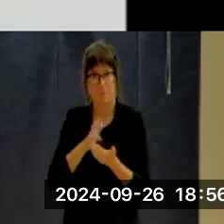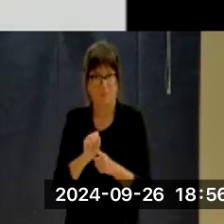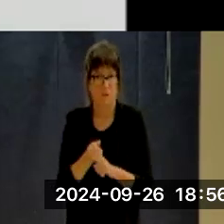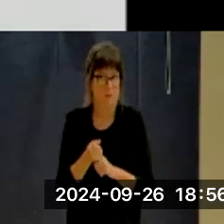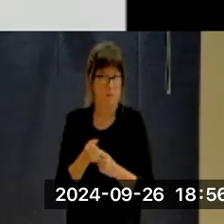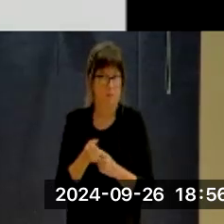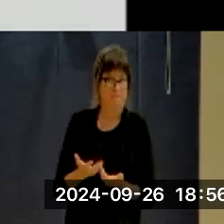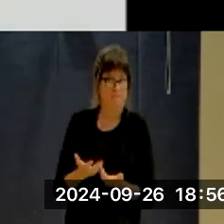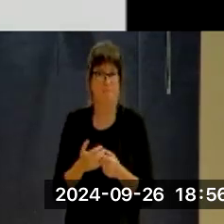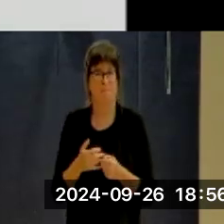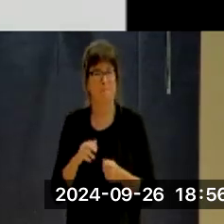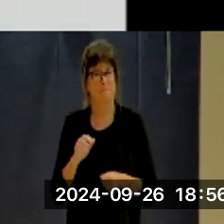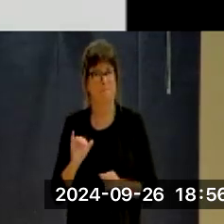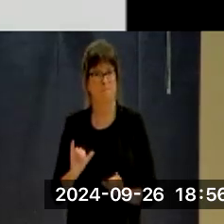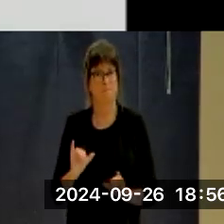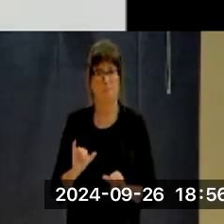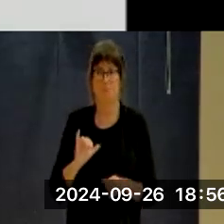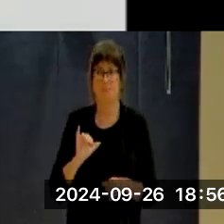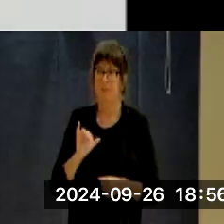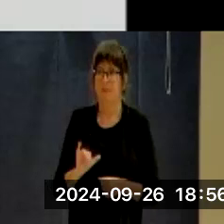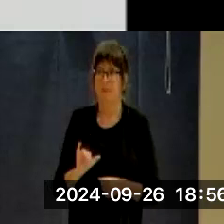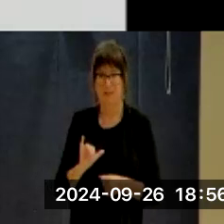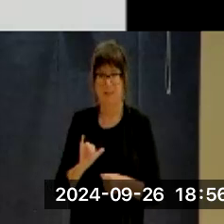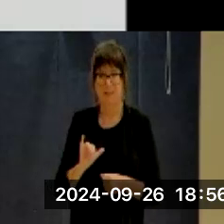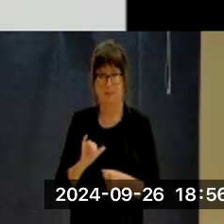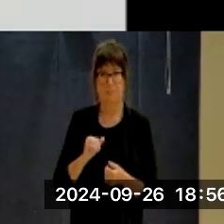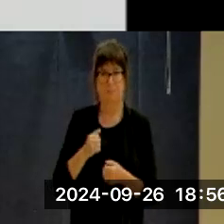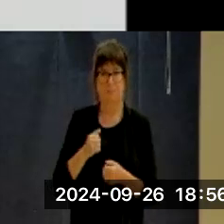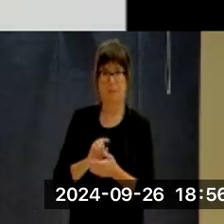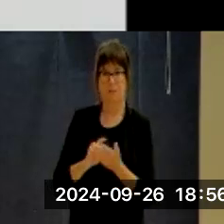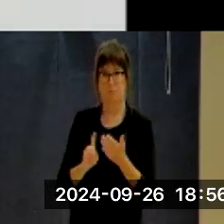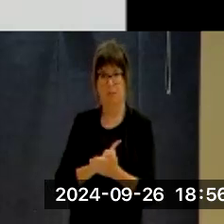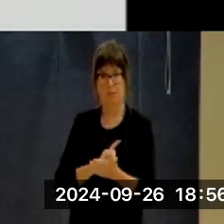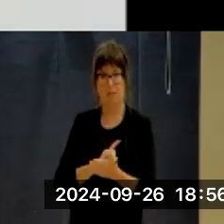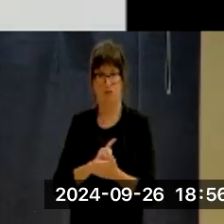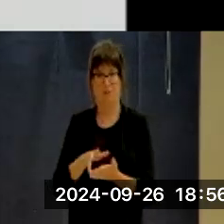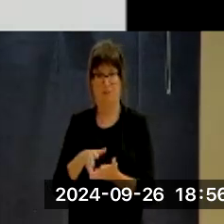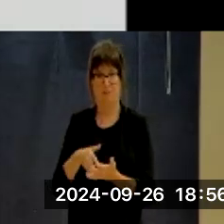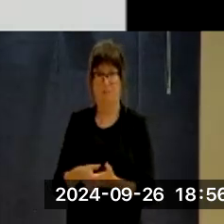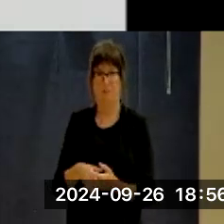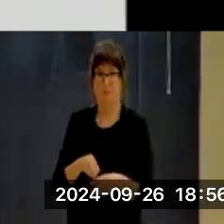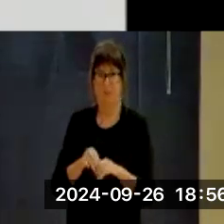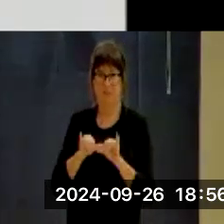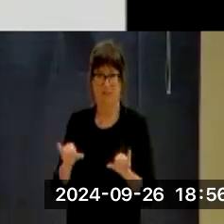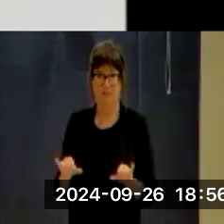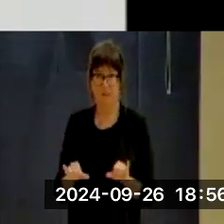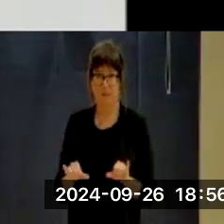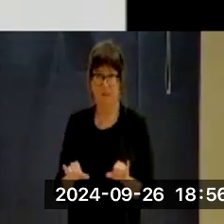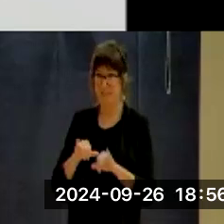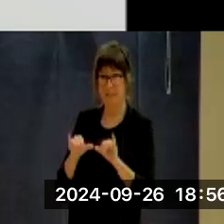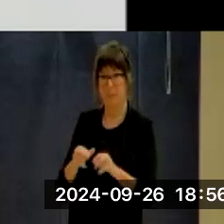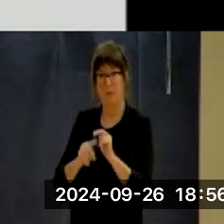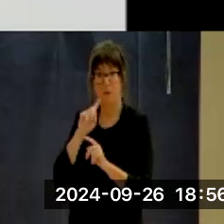of normalization of discrimination that's sort of built into the system. If the system is built for one type of person and it's not built